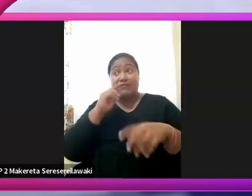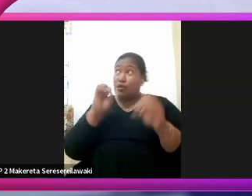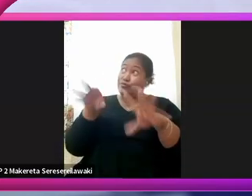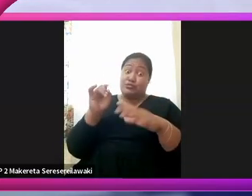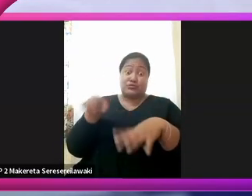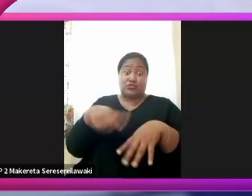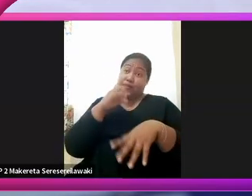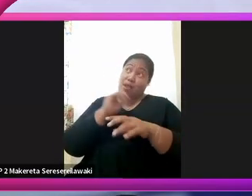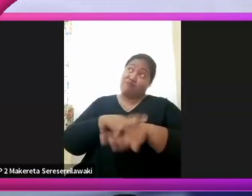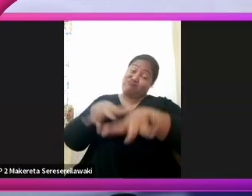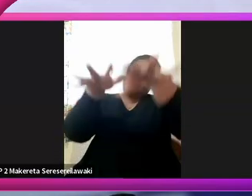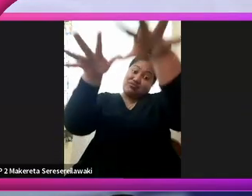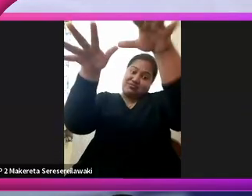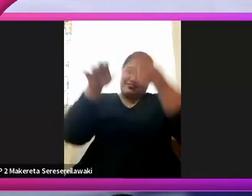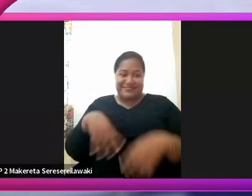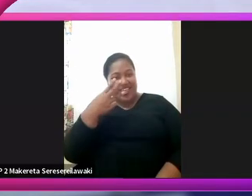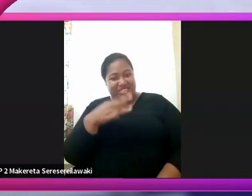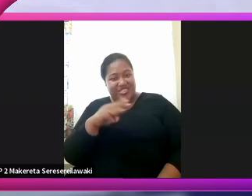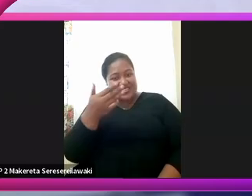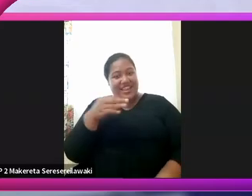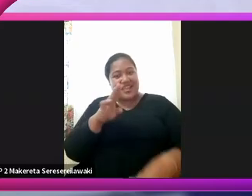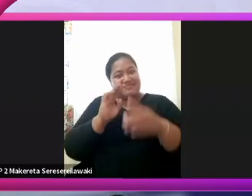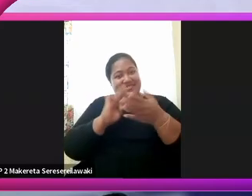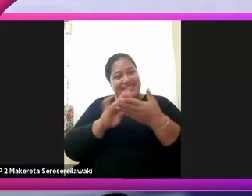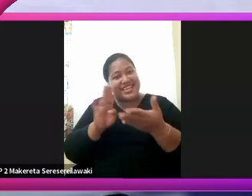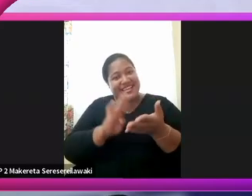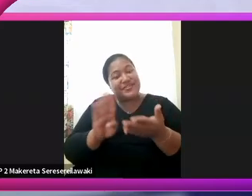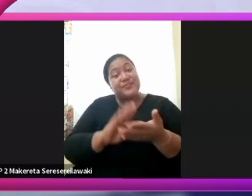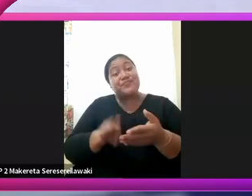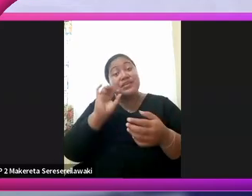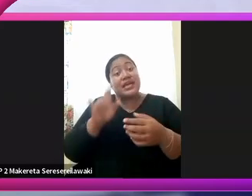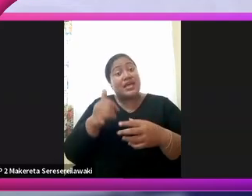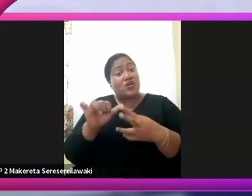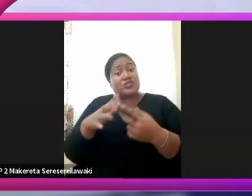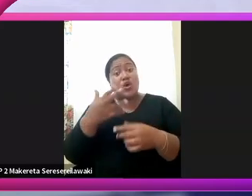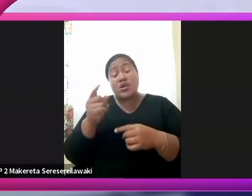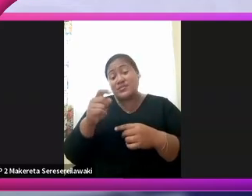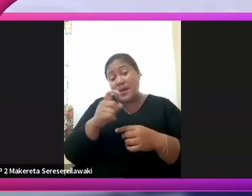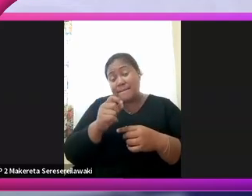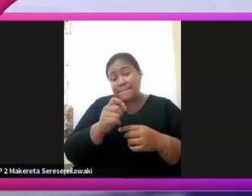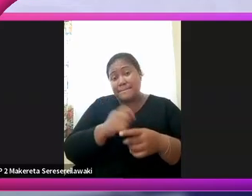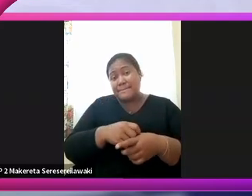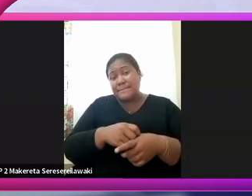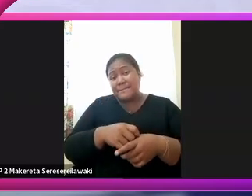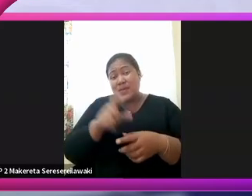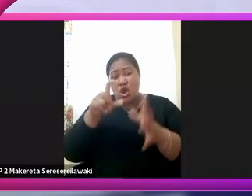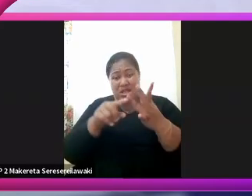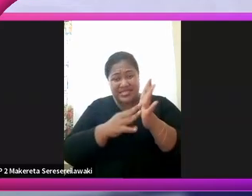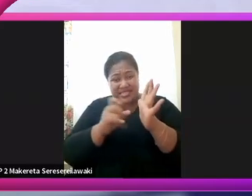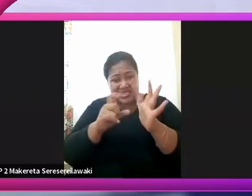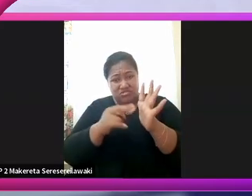39 millions. Also, they should have the sperm concentrations is around 15 million sperm